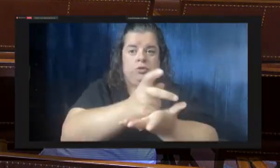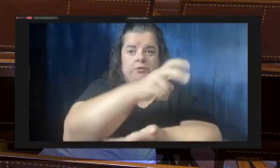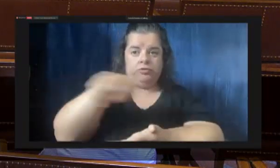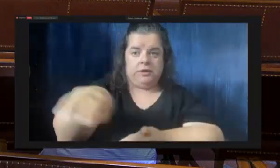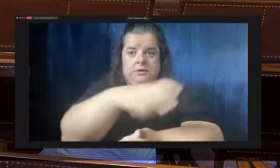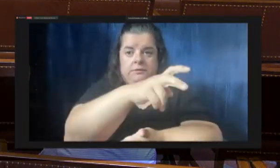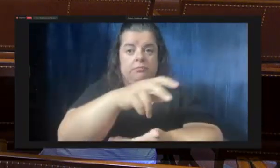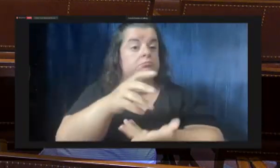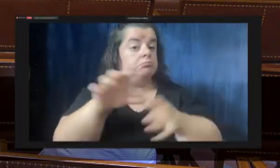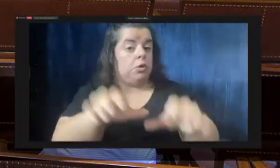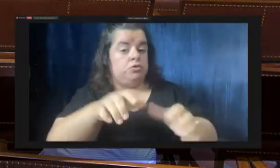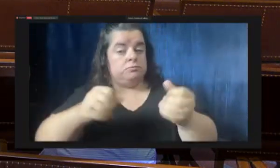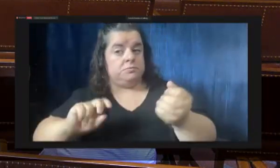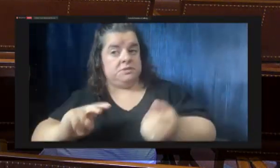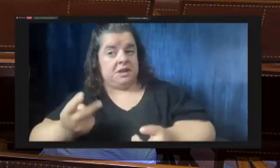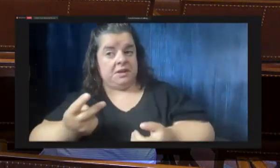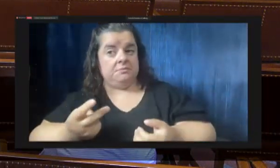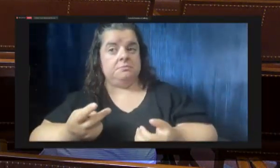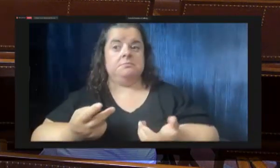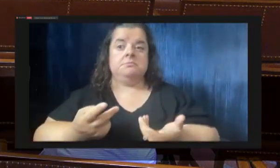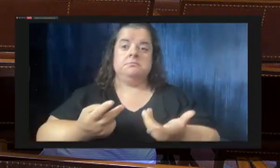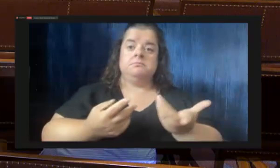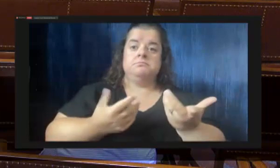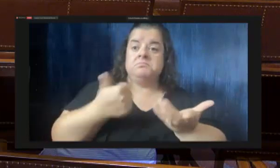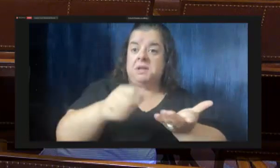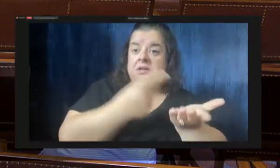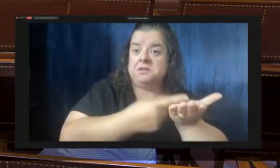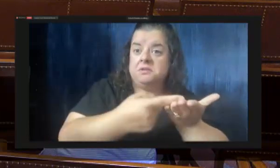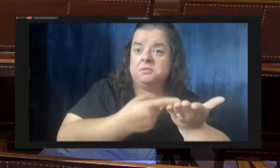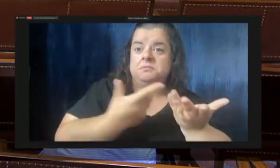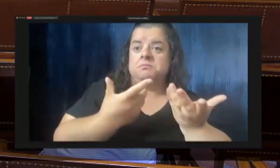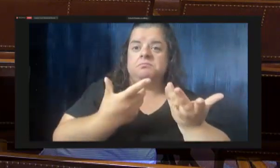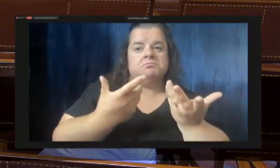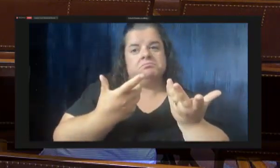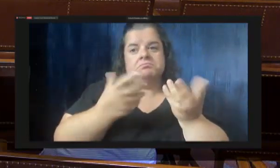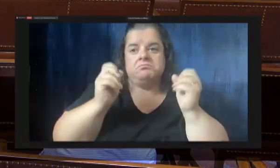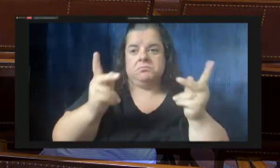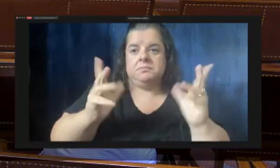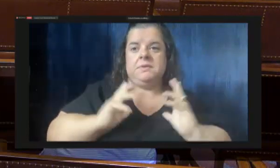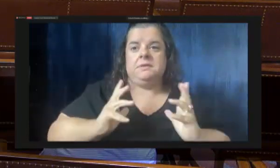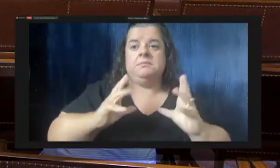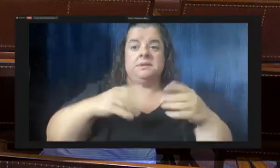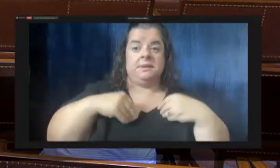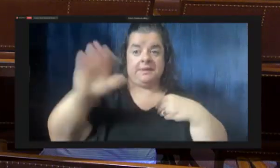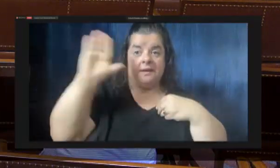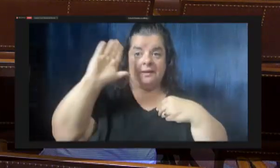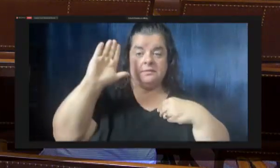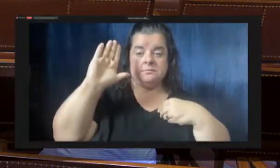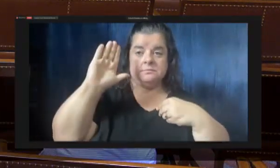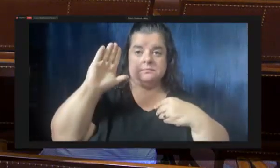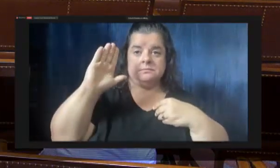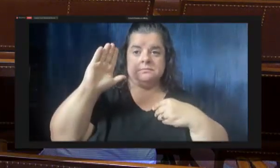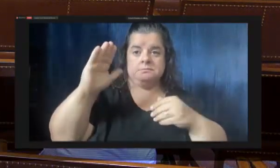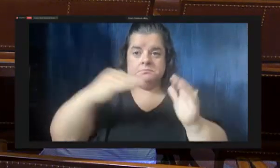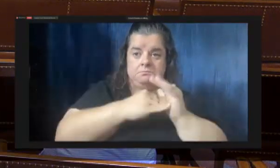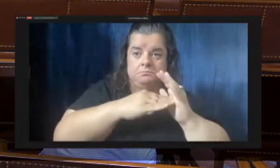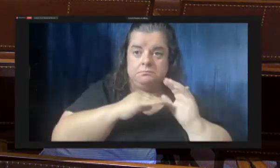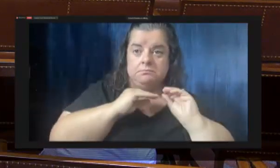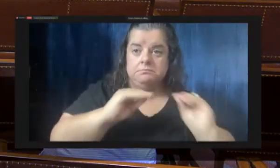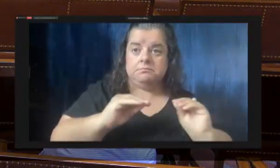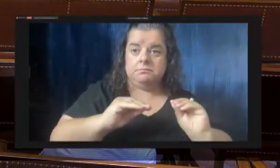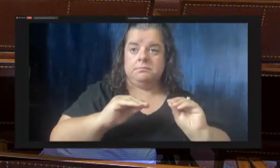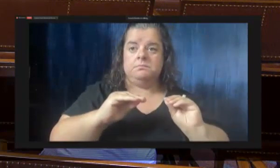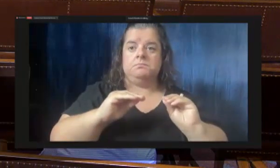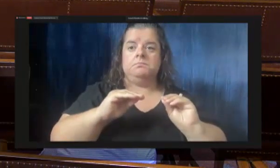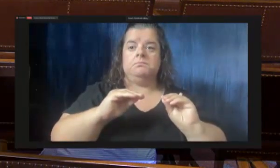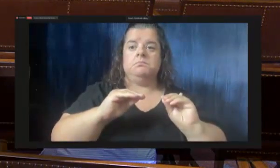moved. Second. Any discussion? Mm-mm. Those are all okay. All those in favor say aye. Aye. Aye. Any opposed? Transfers